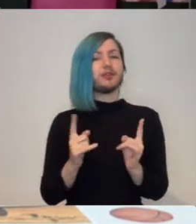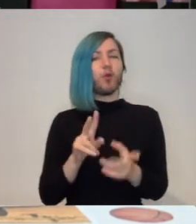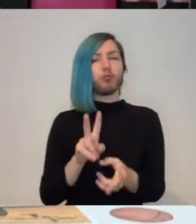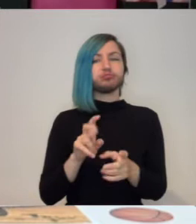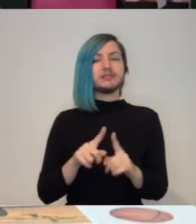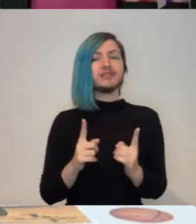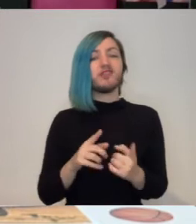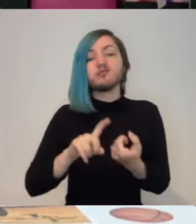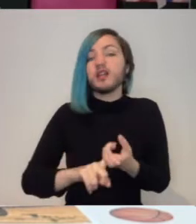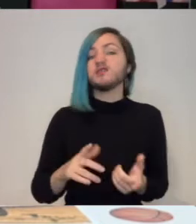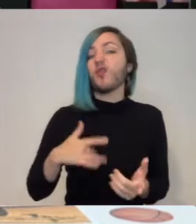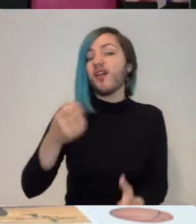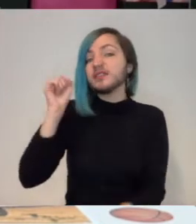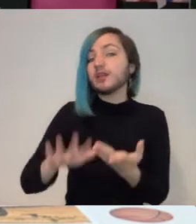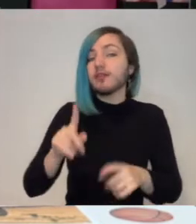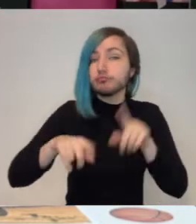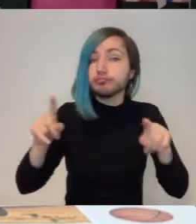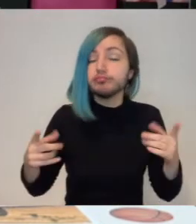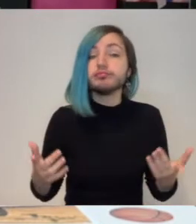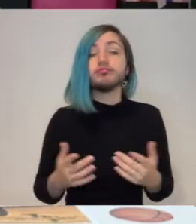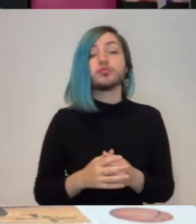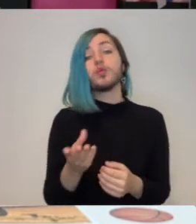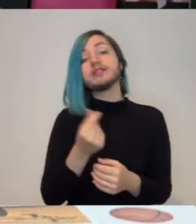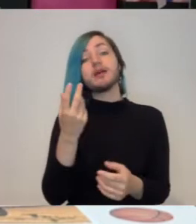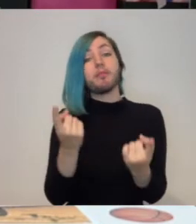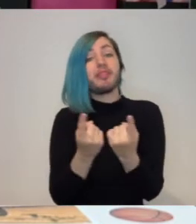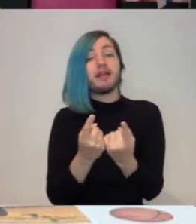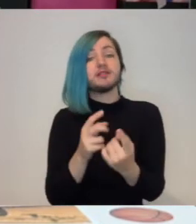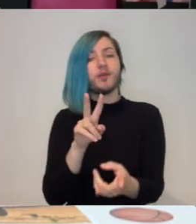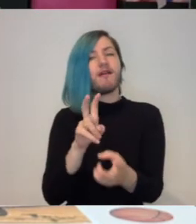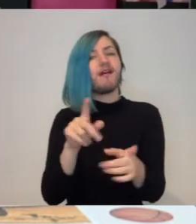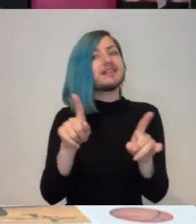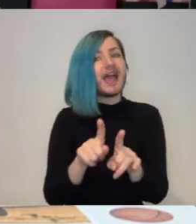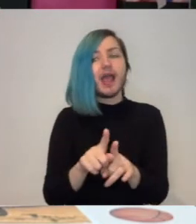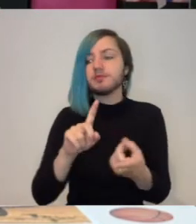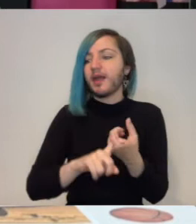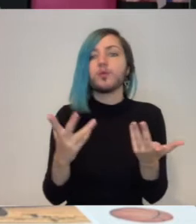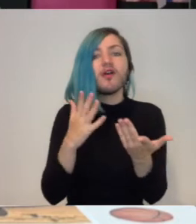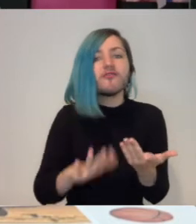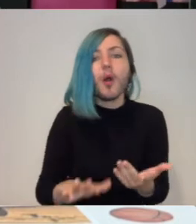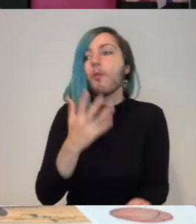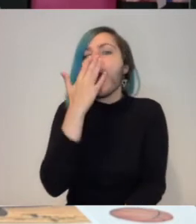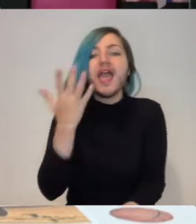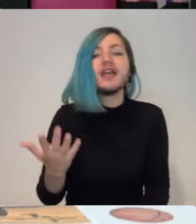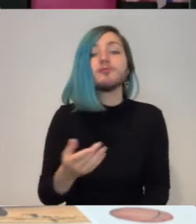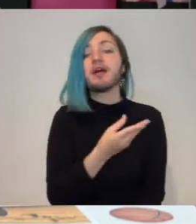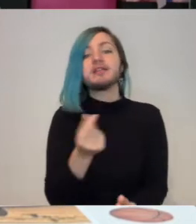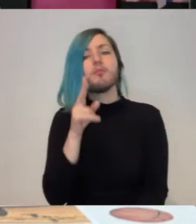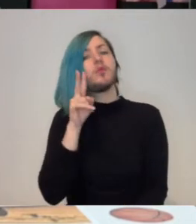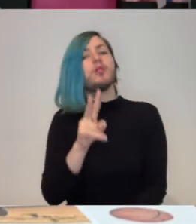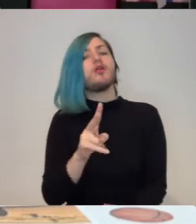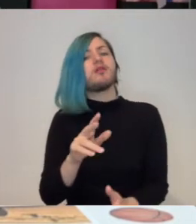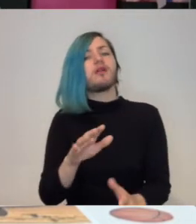on their own experience in life. Some things we might look at similarly depending on where we're from or how old we are, but some things we might look